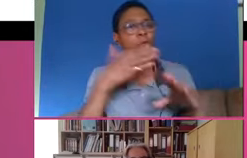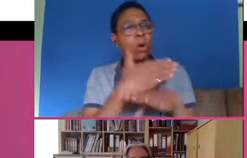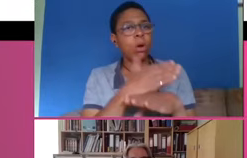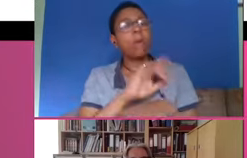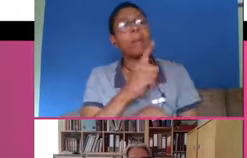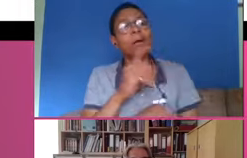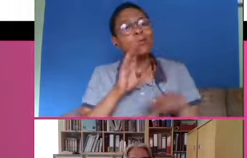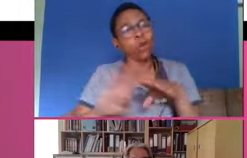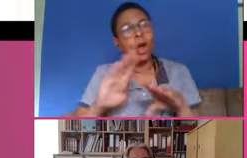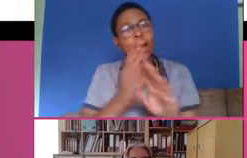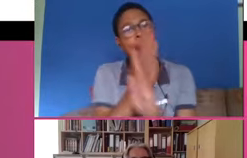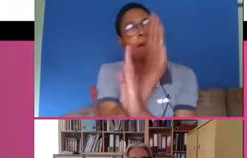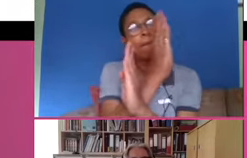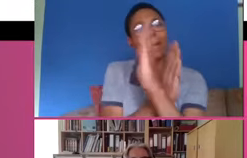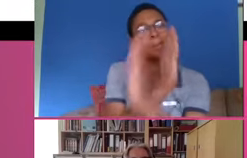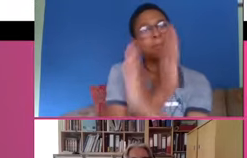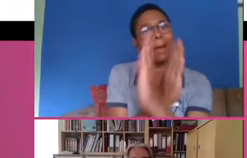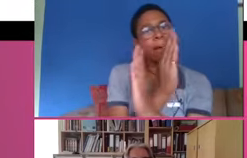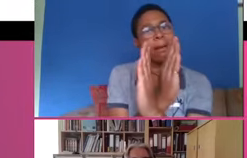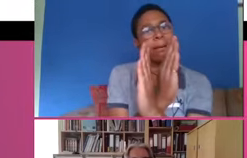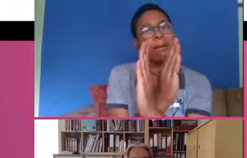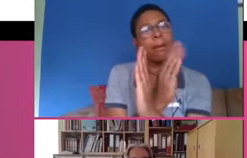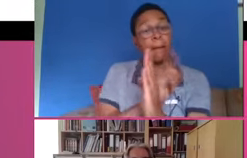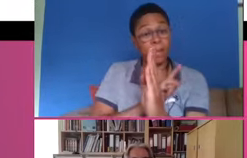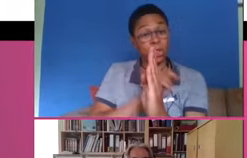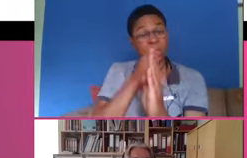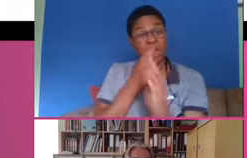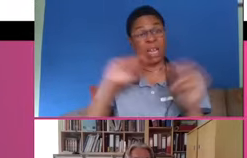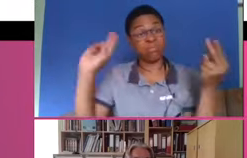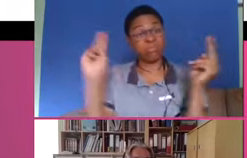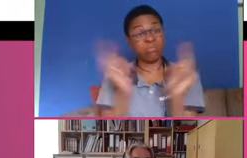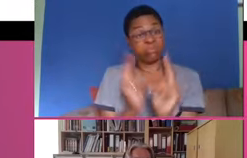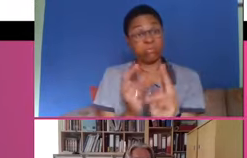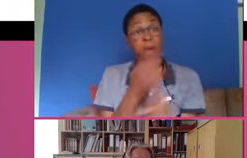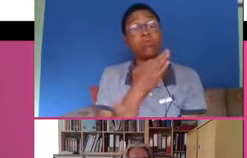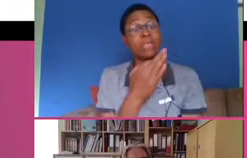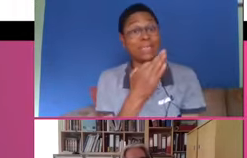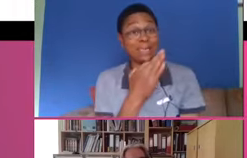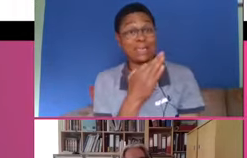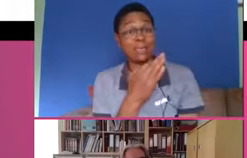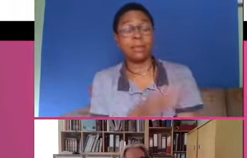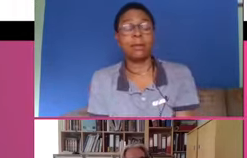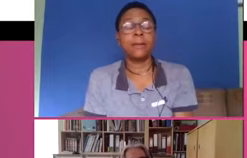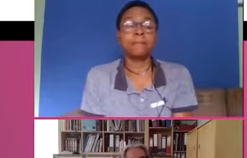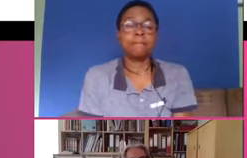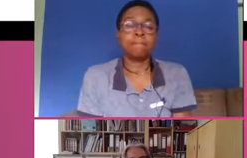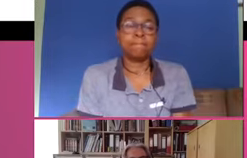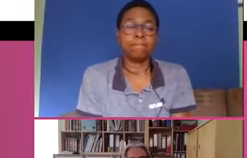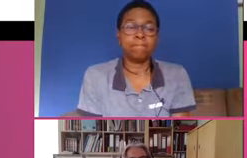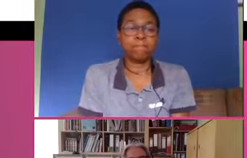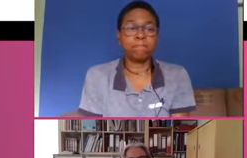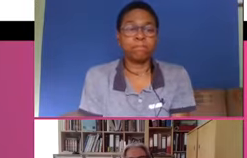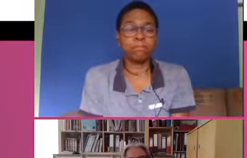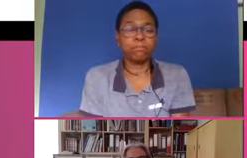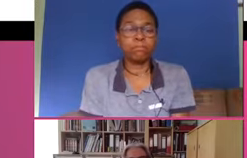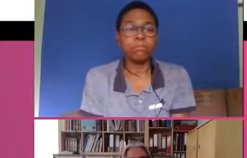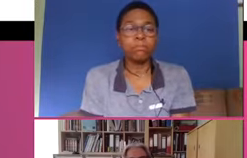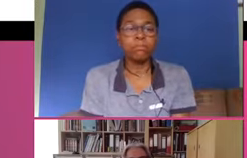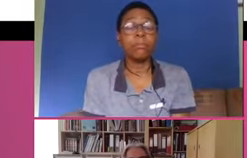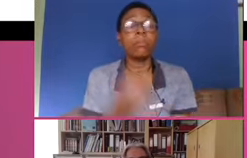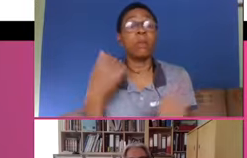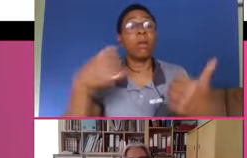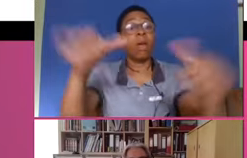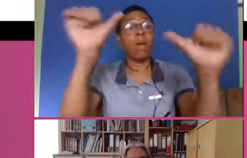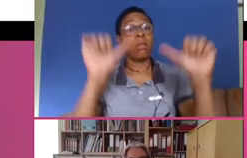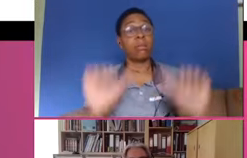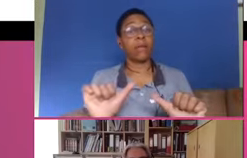to reduce transmission from respiratory effect. And then reducing the number of